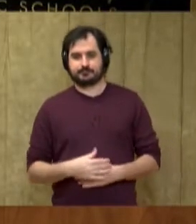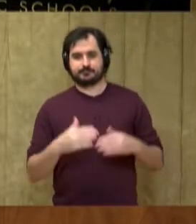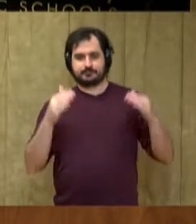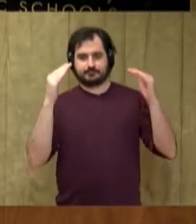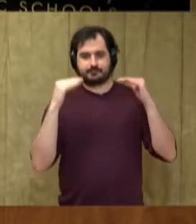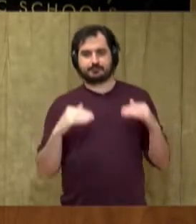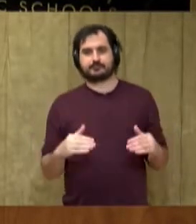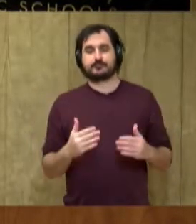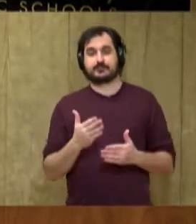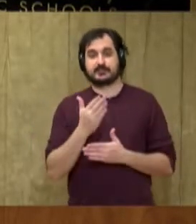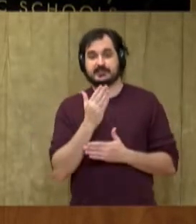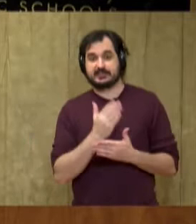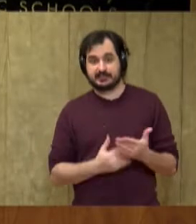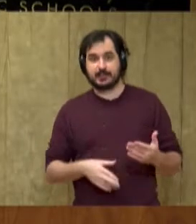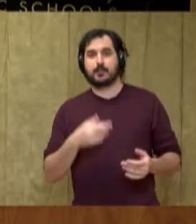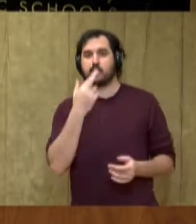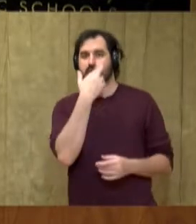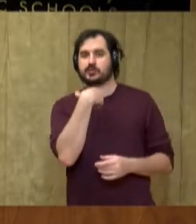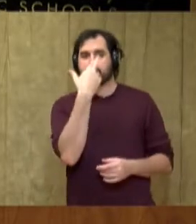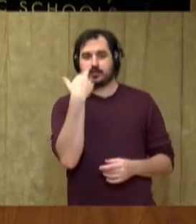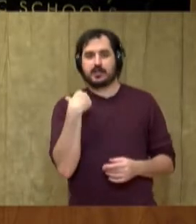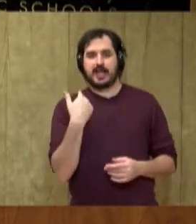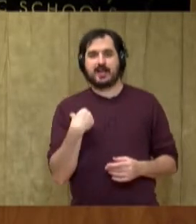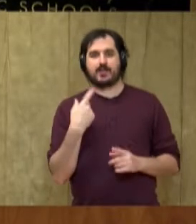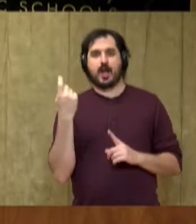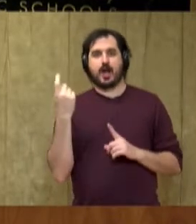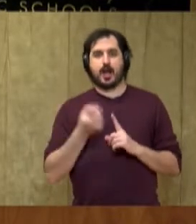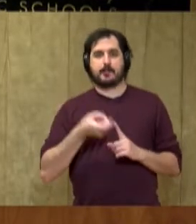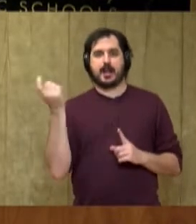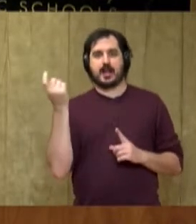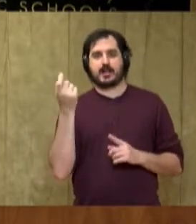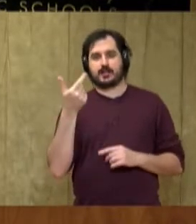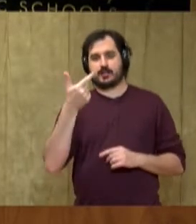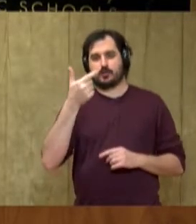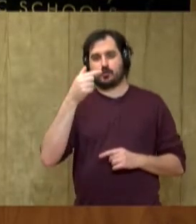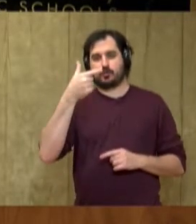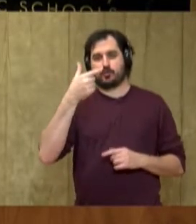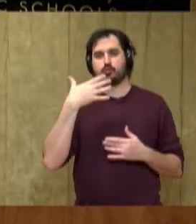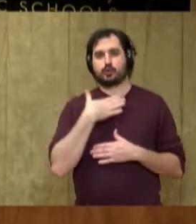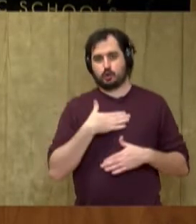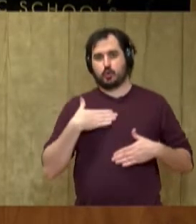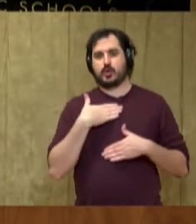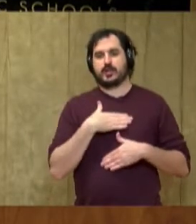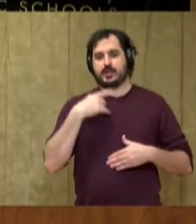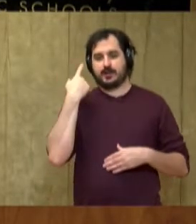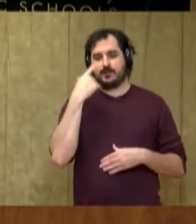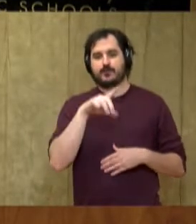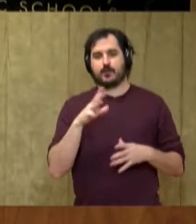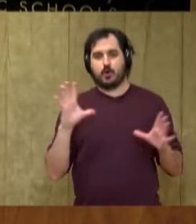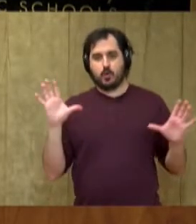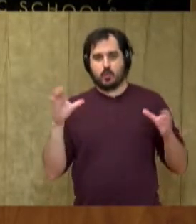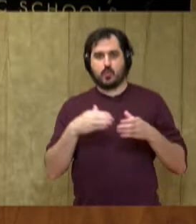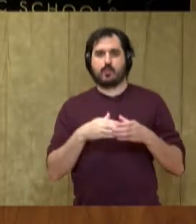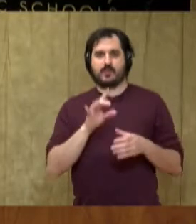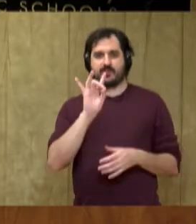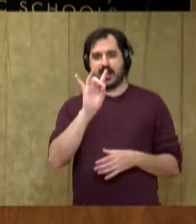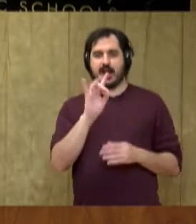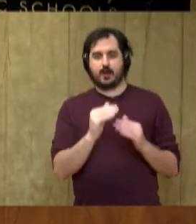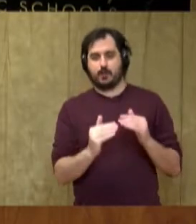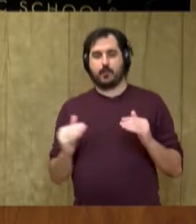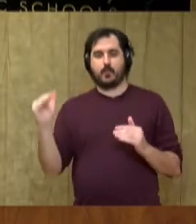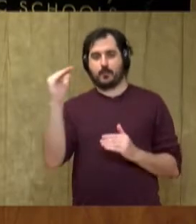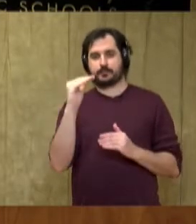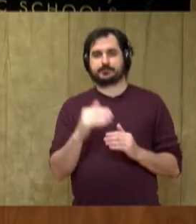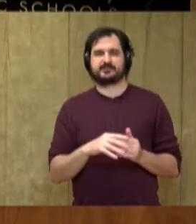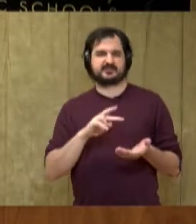Some restaurants have an automatic gratuity for parties of 8 or more, meaning that the tip is already added onto the